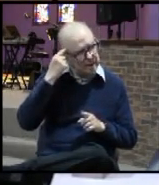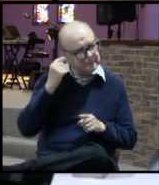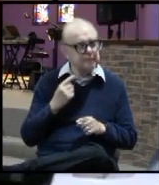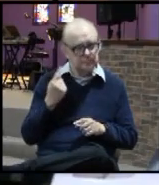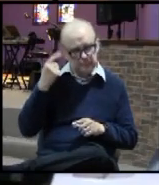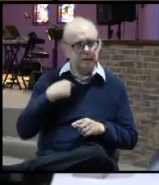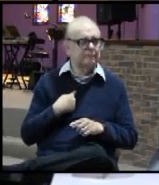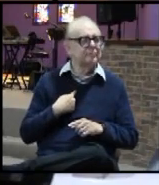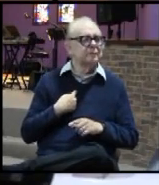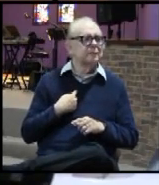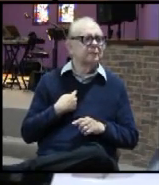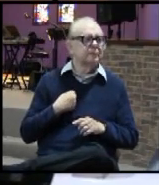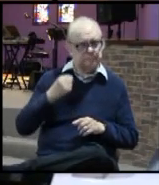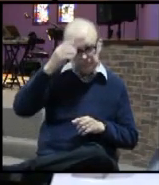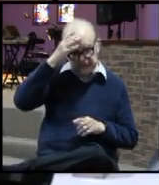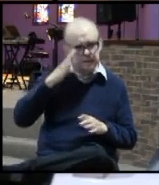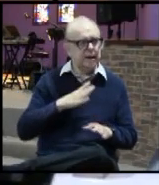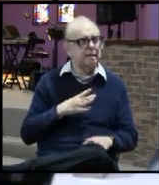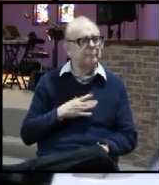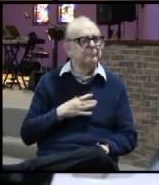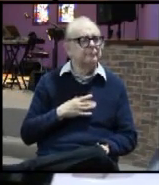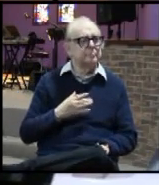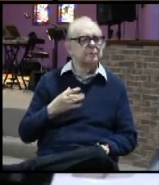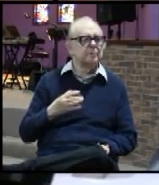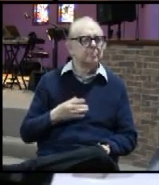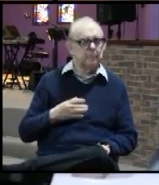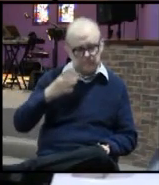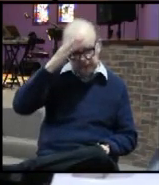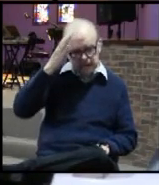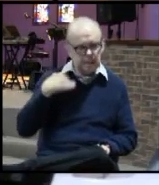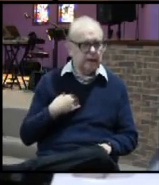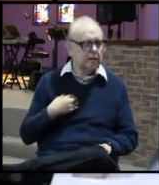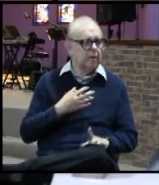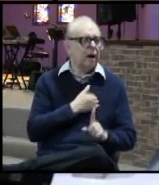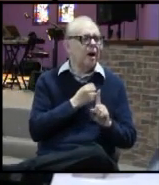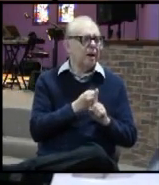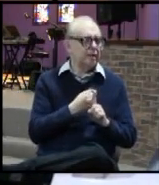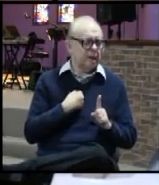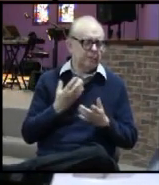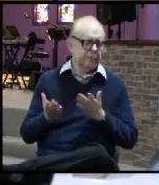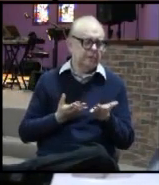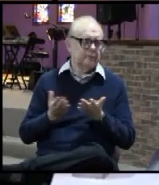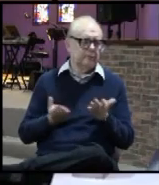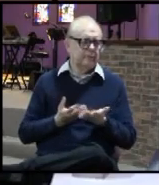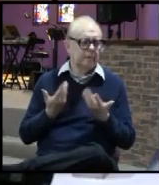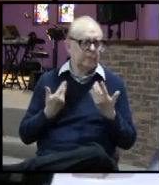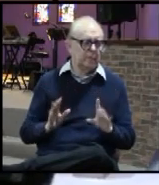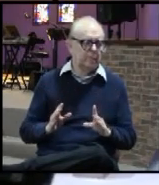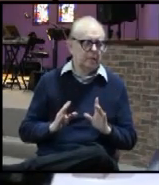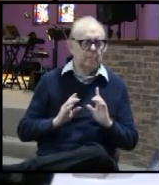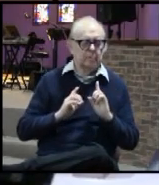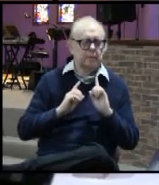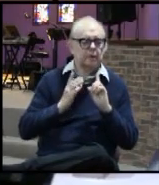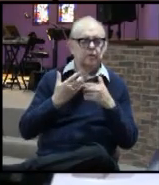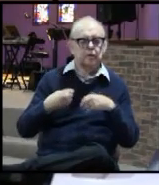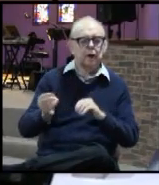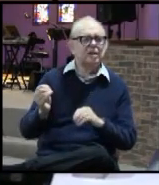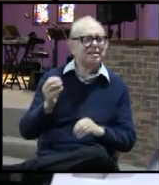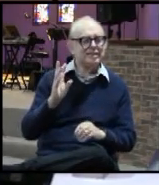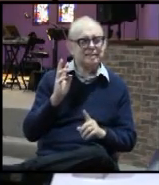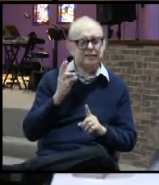me, my dad, I had a heart attack. I was in the service. I had just been gone 6 months.